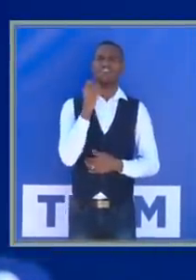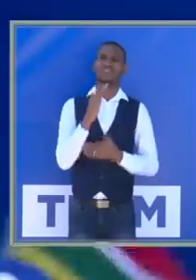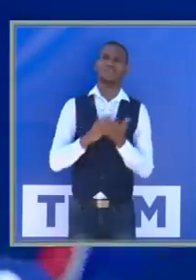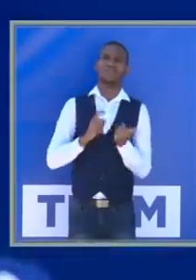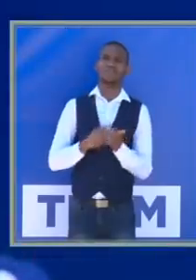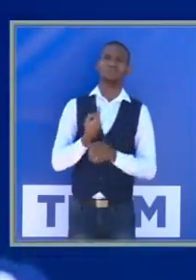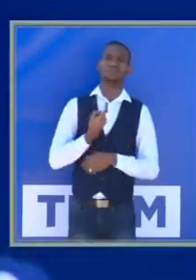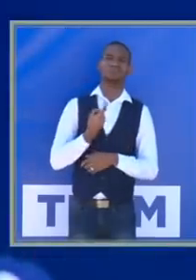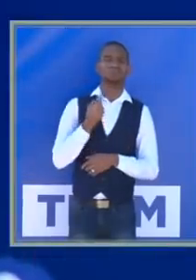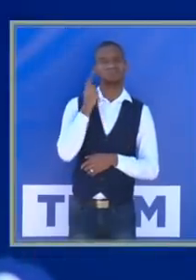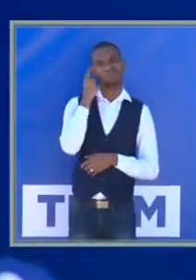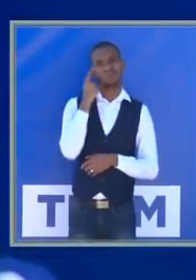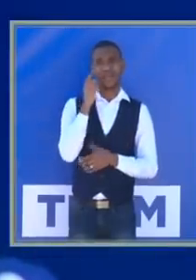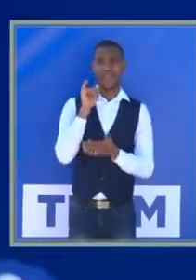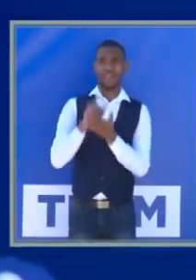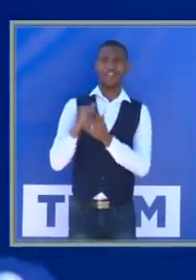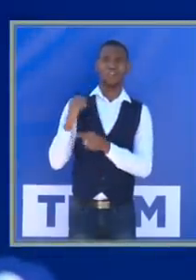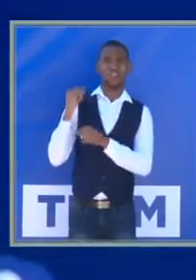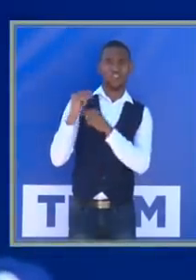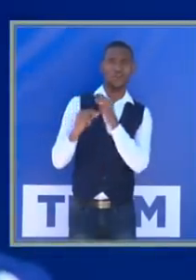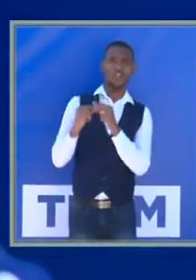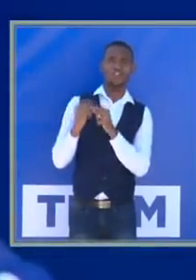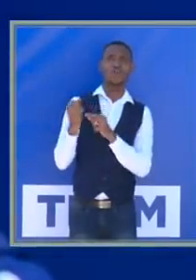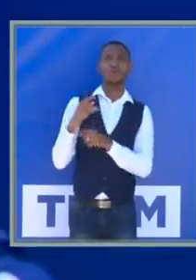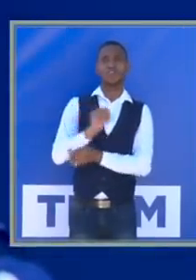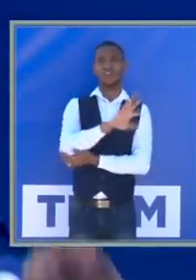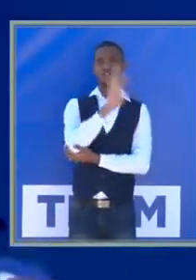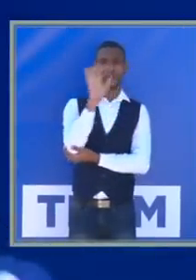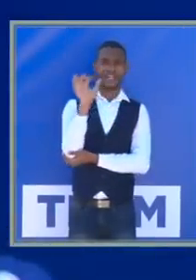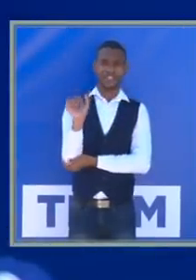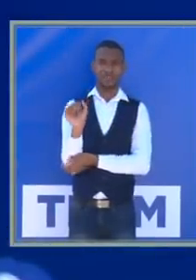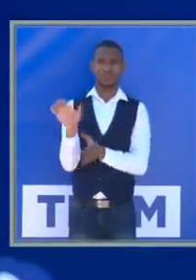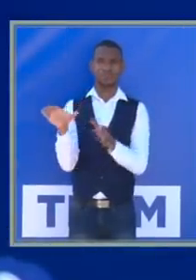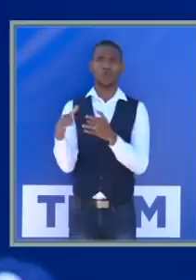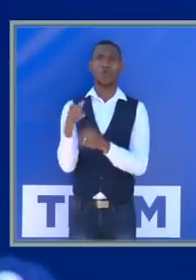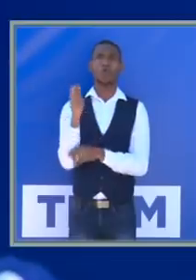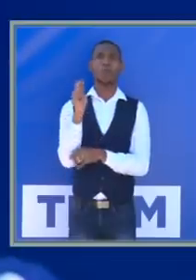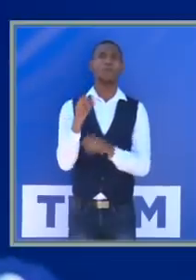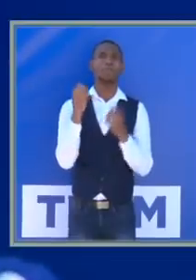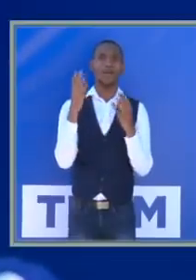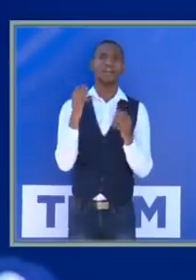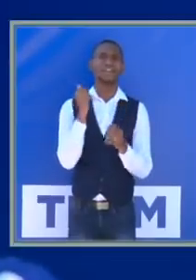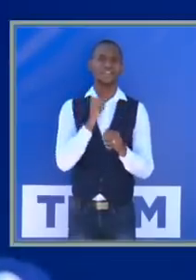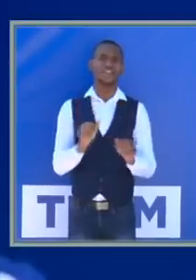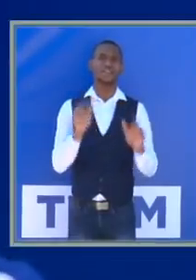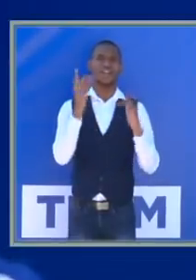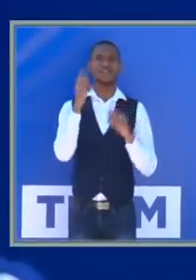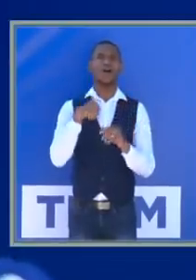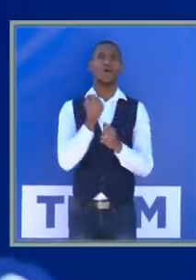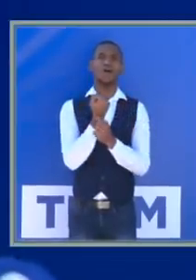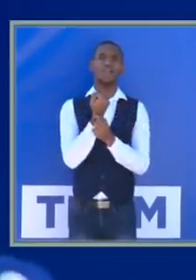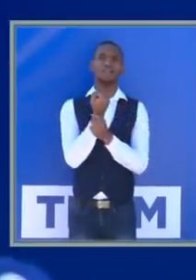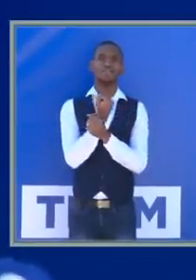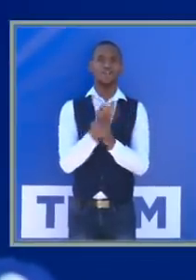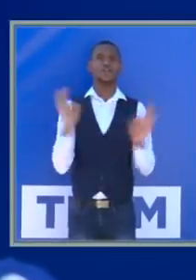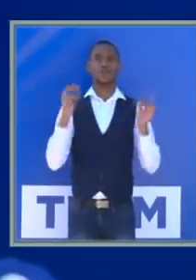Sometimes, for that generation of South Africans who paid so many sacrifices for our freedom today,